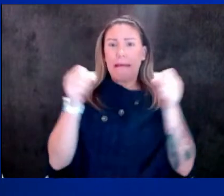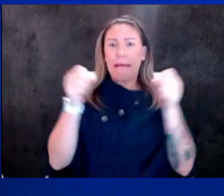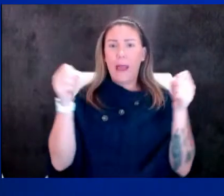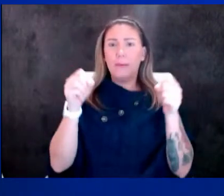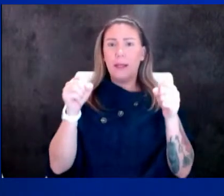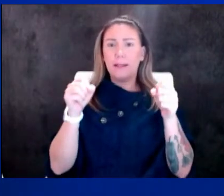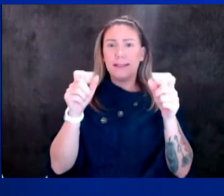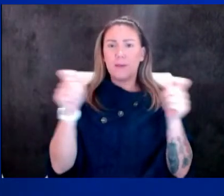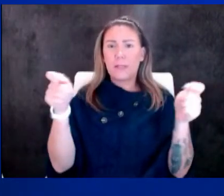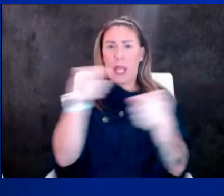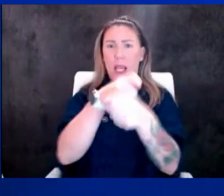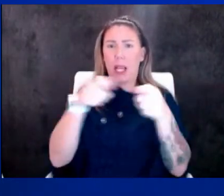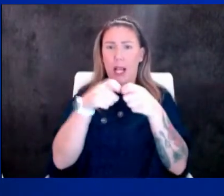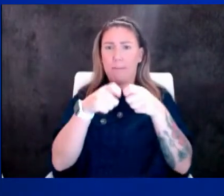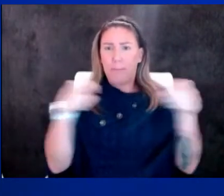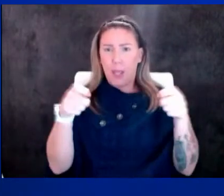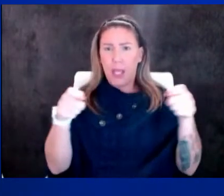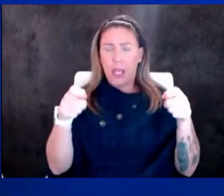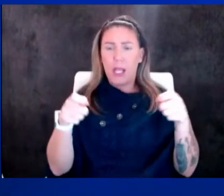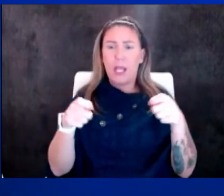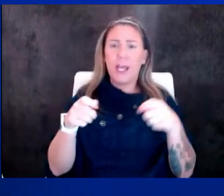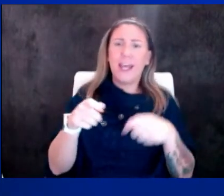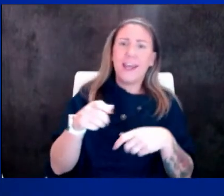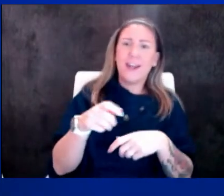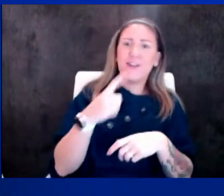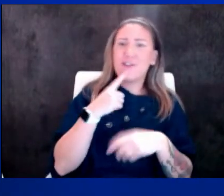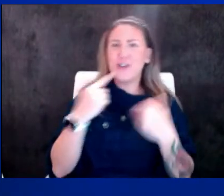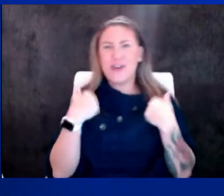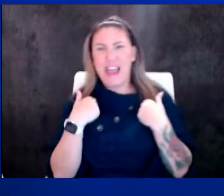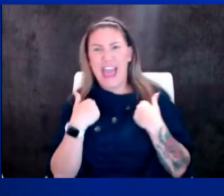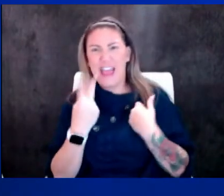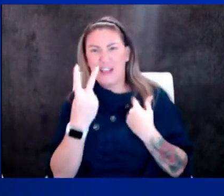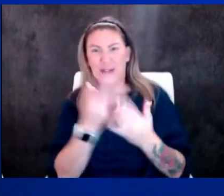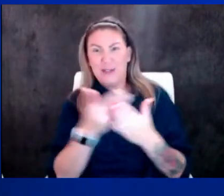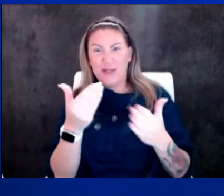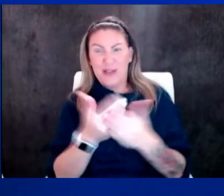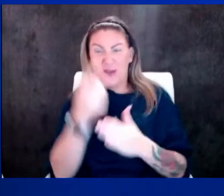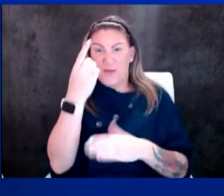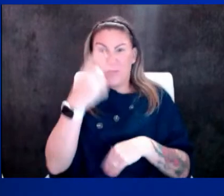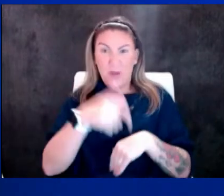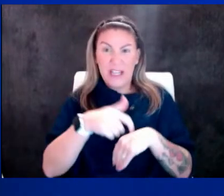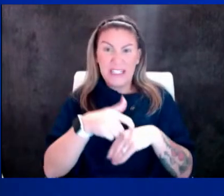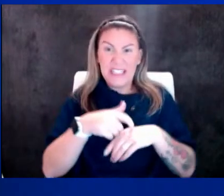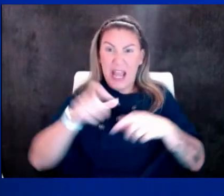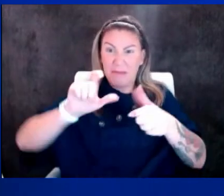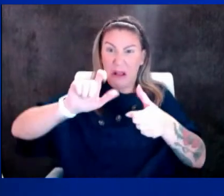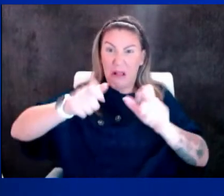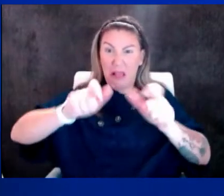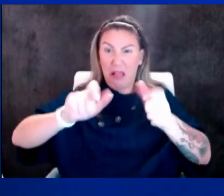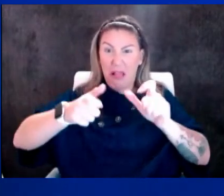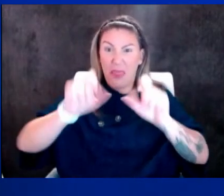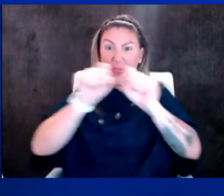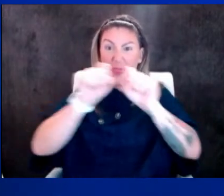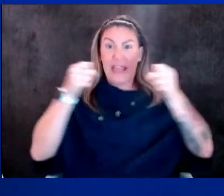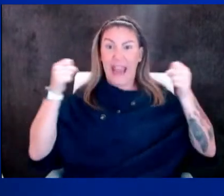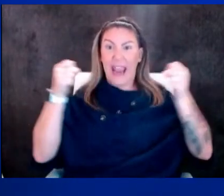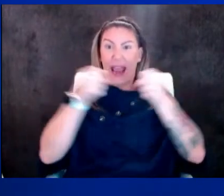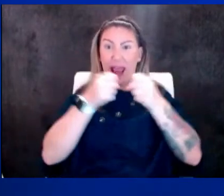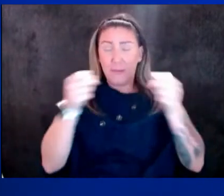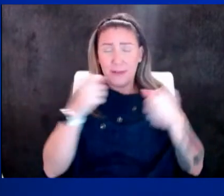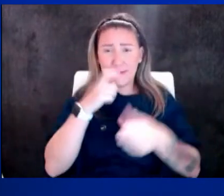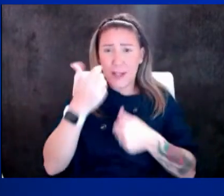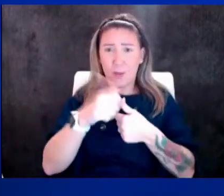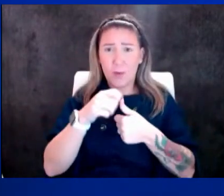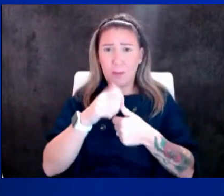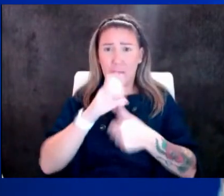like, two-factor authentication. You had to do two things at once with your hands to get the cabinets to open. Oh, man, I remember putting all that stuff on. But you know what? Again,